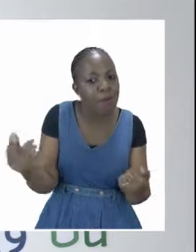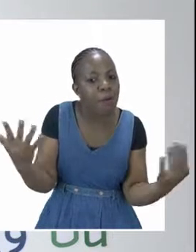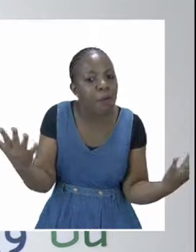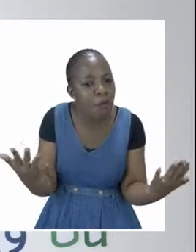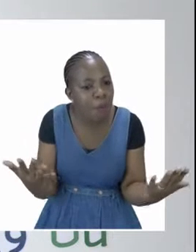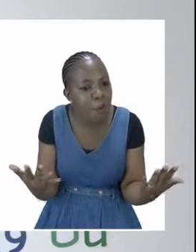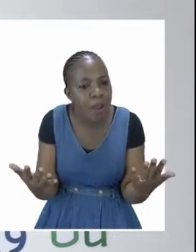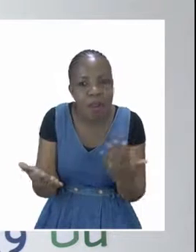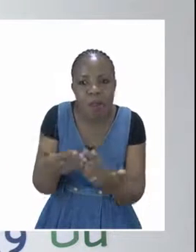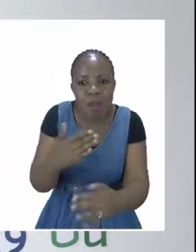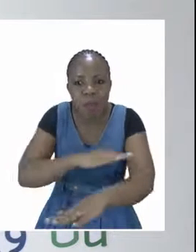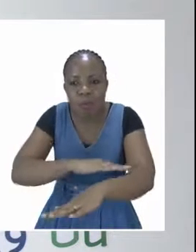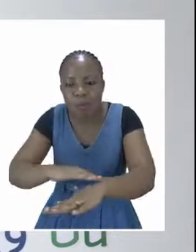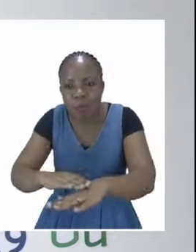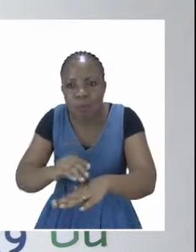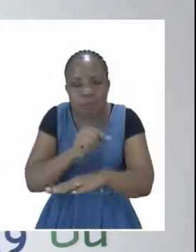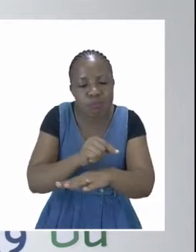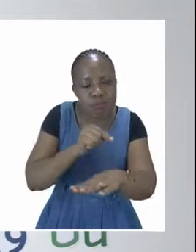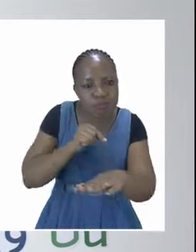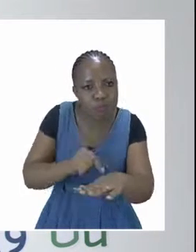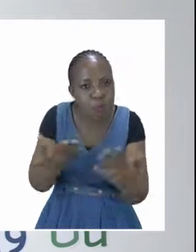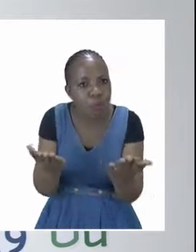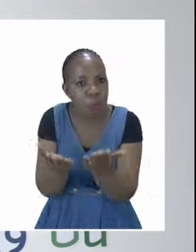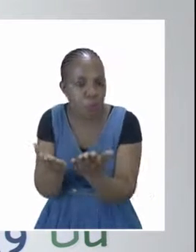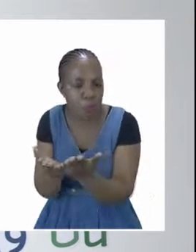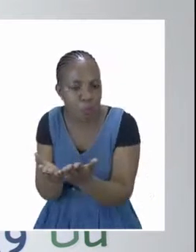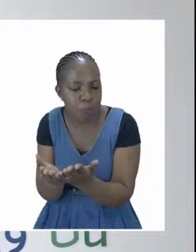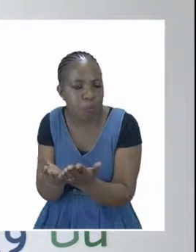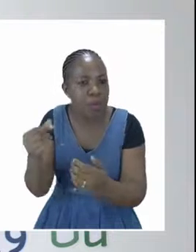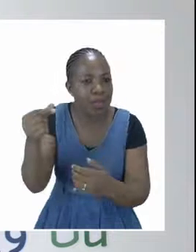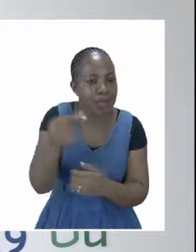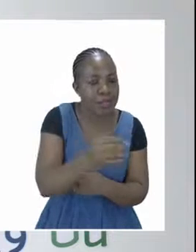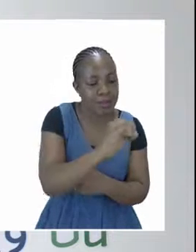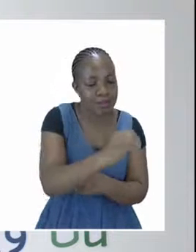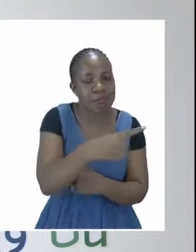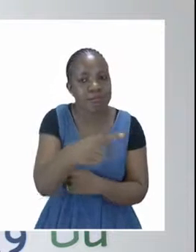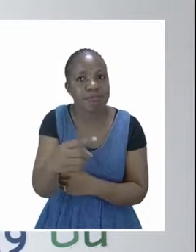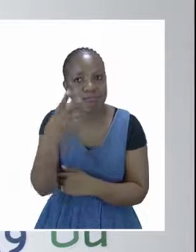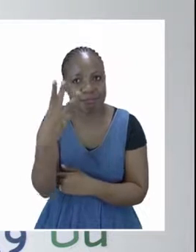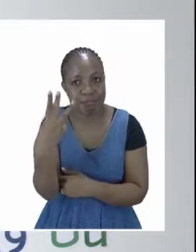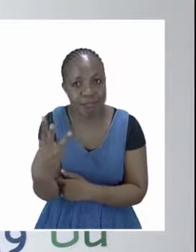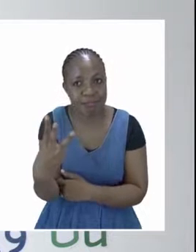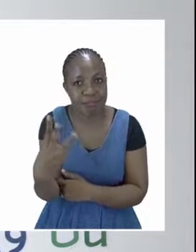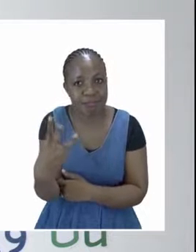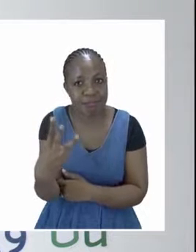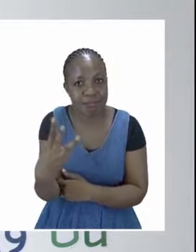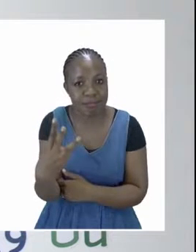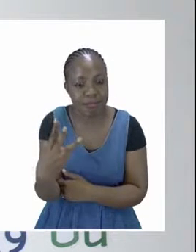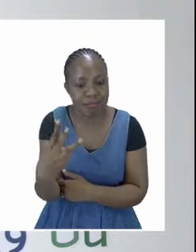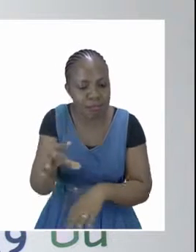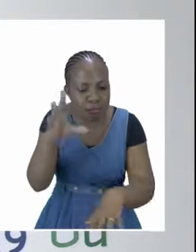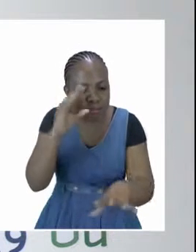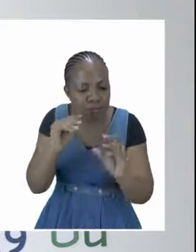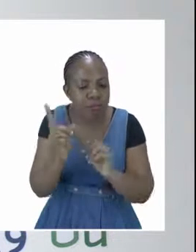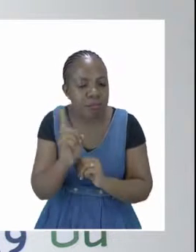to Thursday for pre-primary up until grade 3. The lessons are for listening